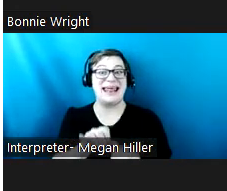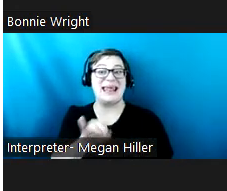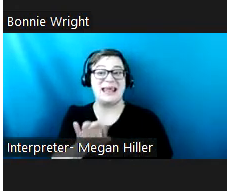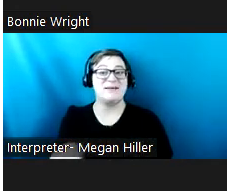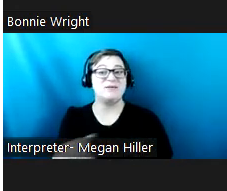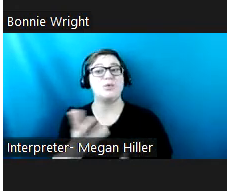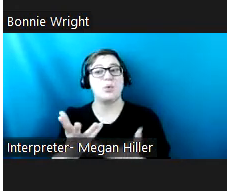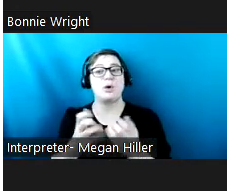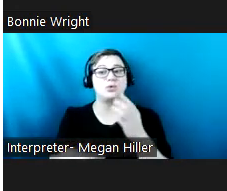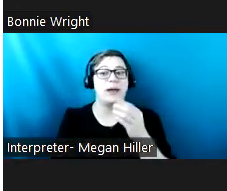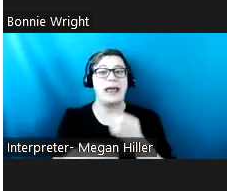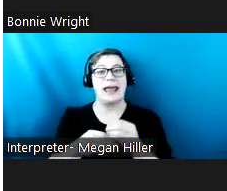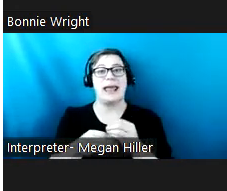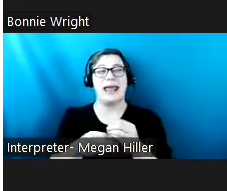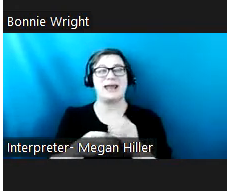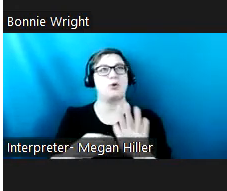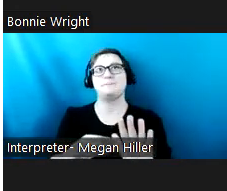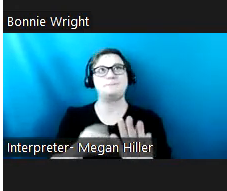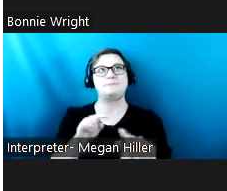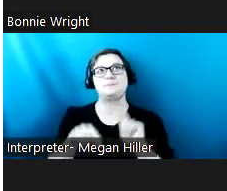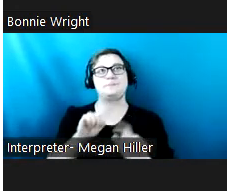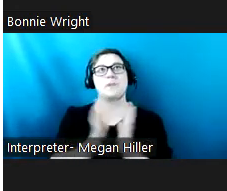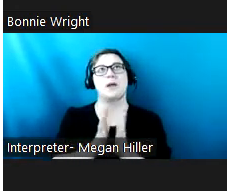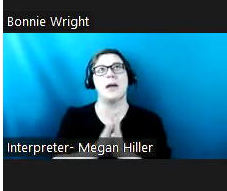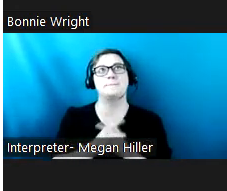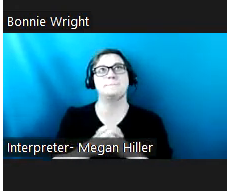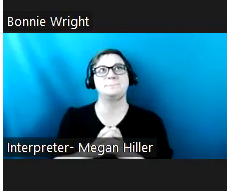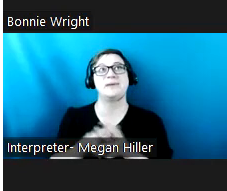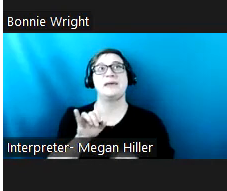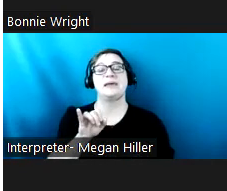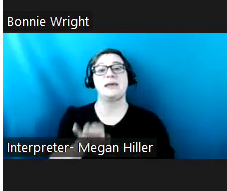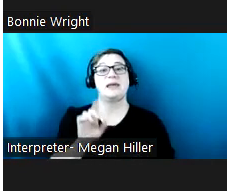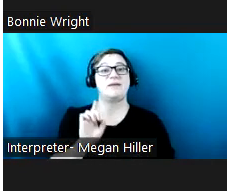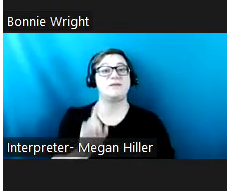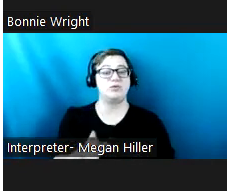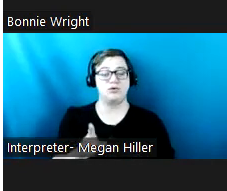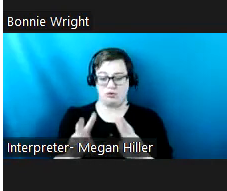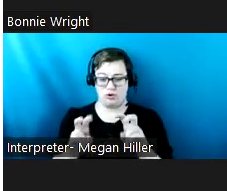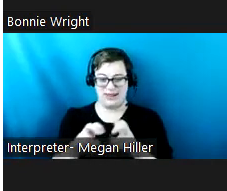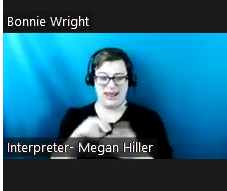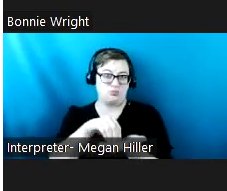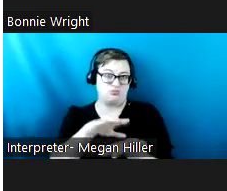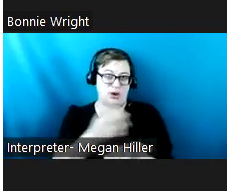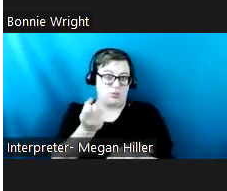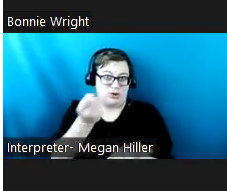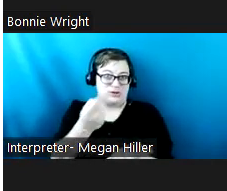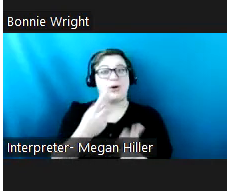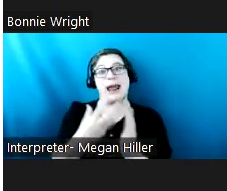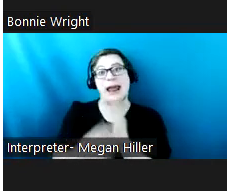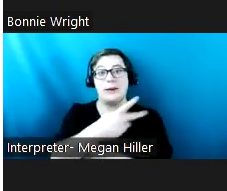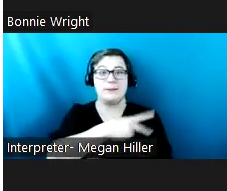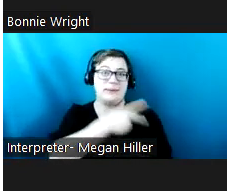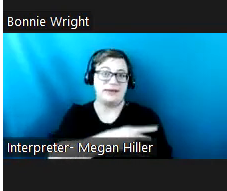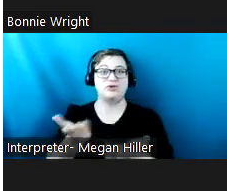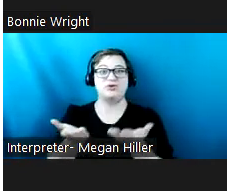add or if you you're looking at record retention for an outpatient services,